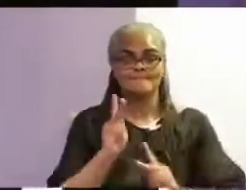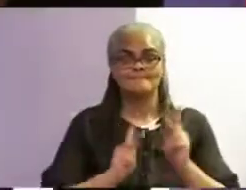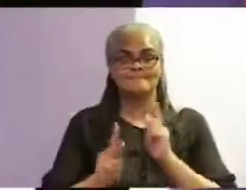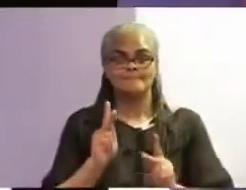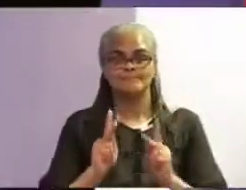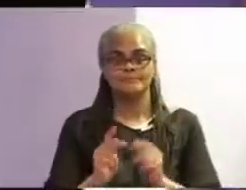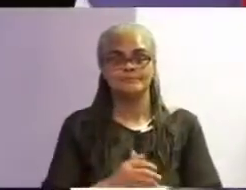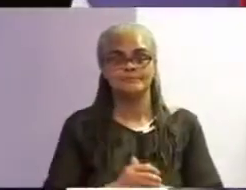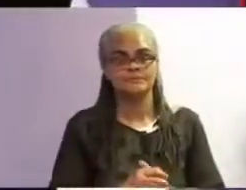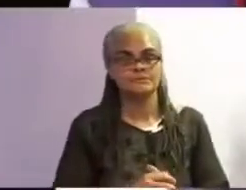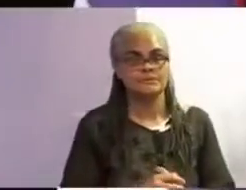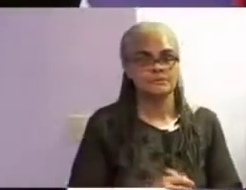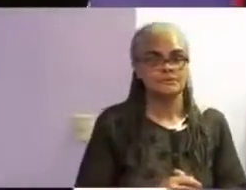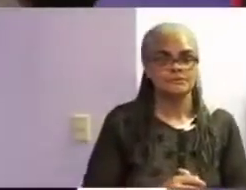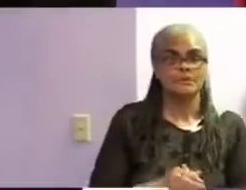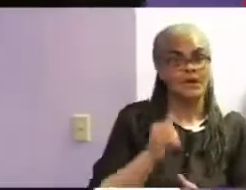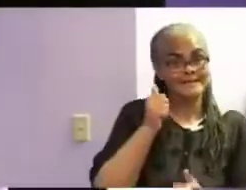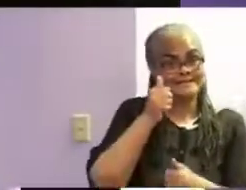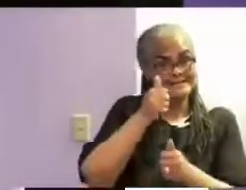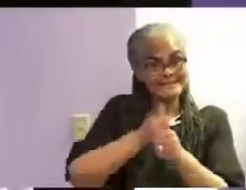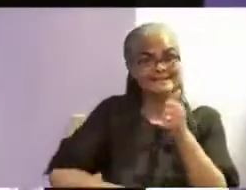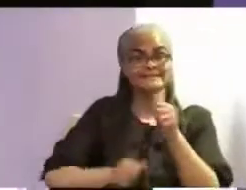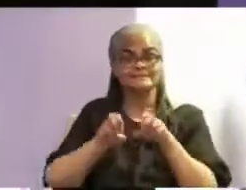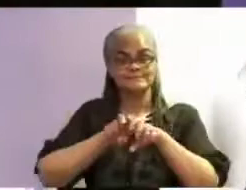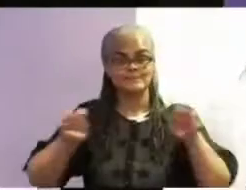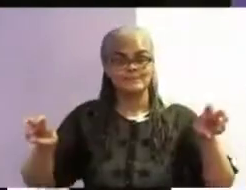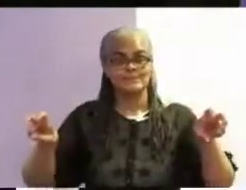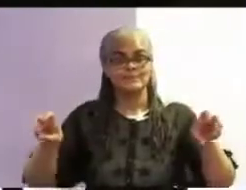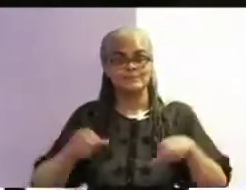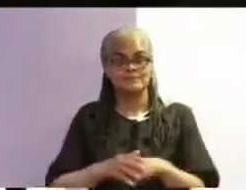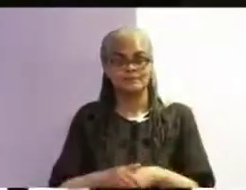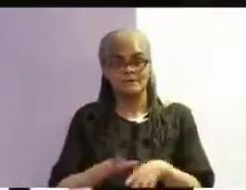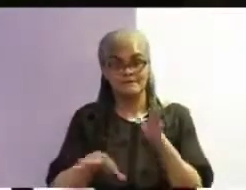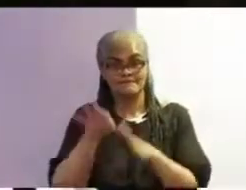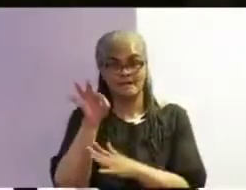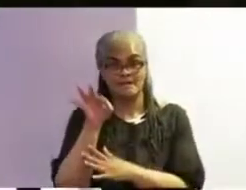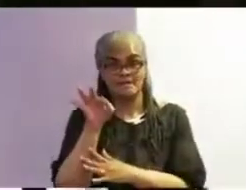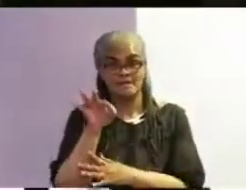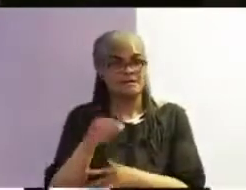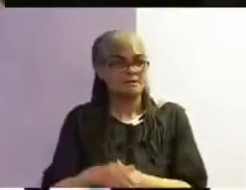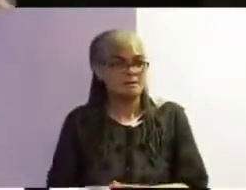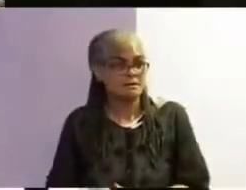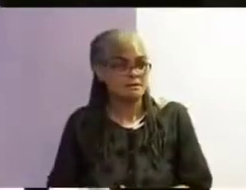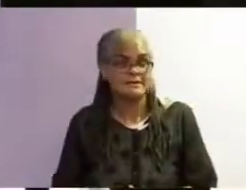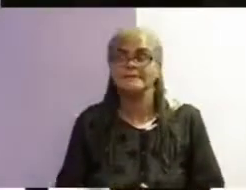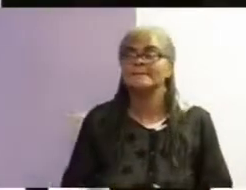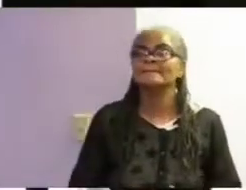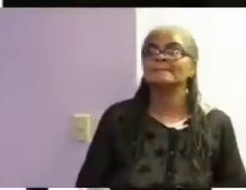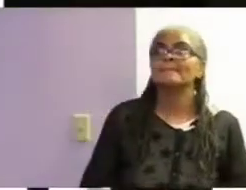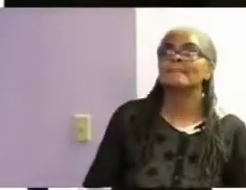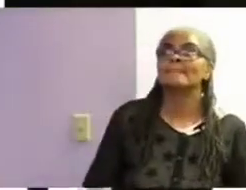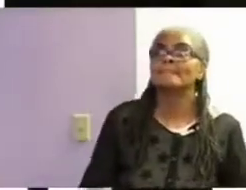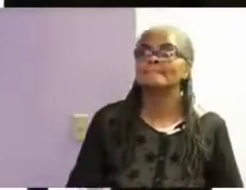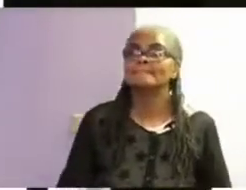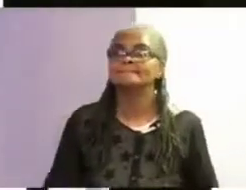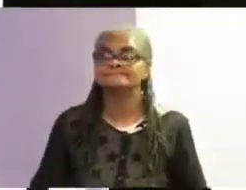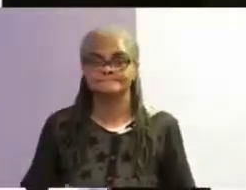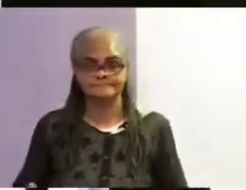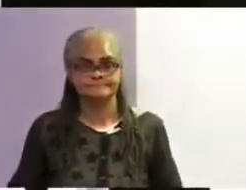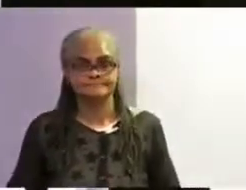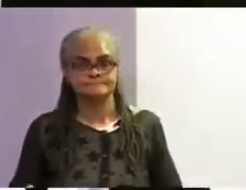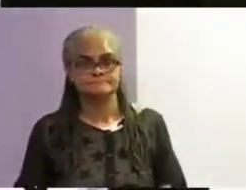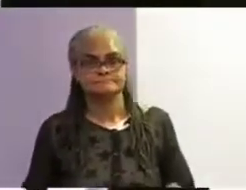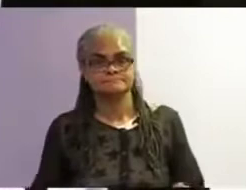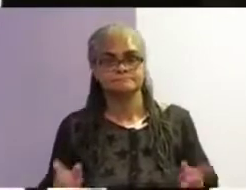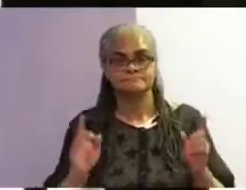on the pew. Three on each pew. Find three people on each pew. Find somebody beside you on your left and on your right. I want you to